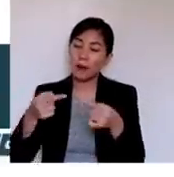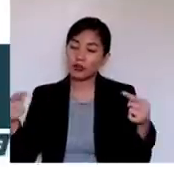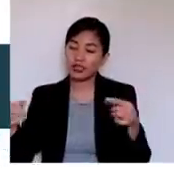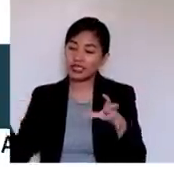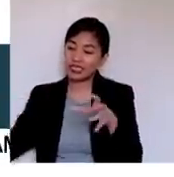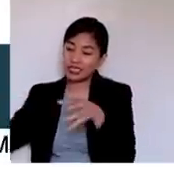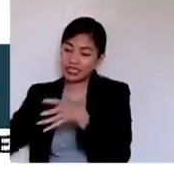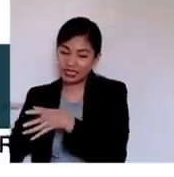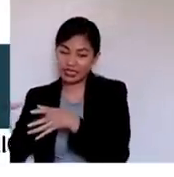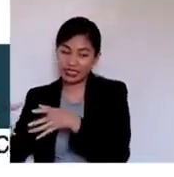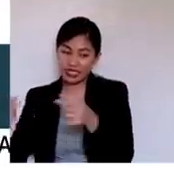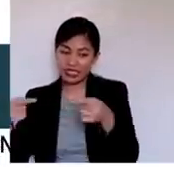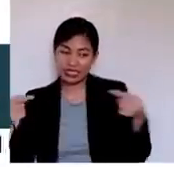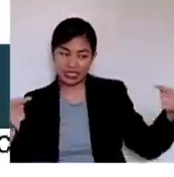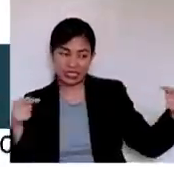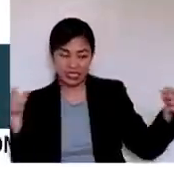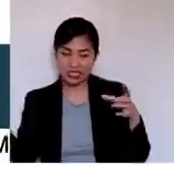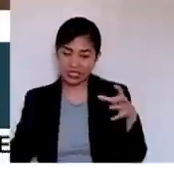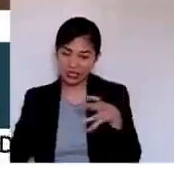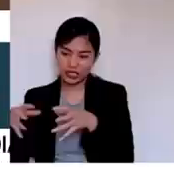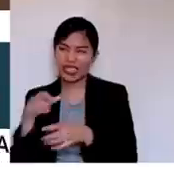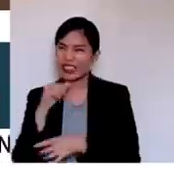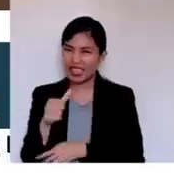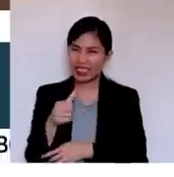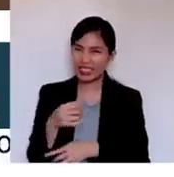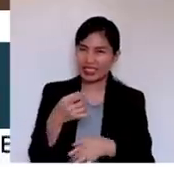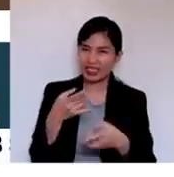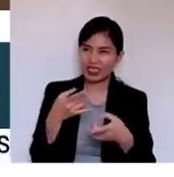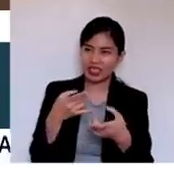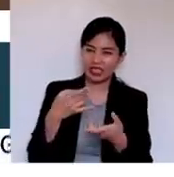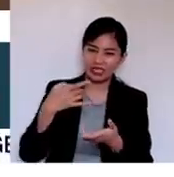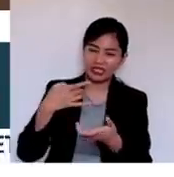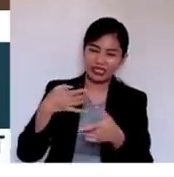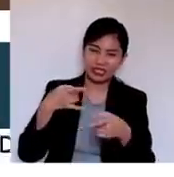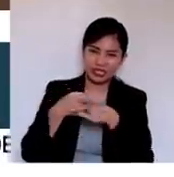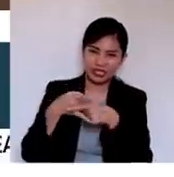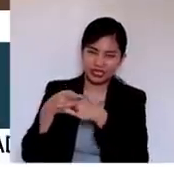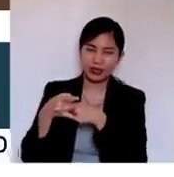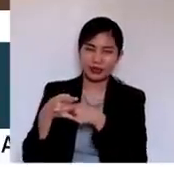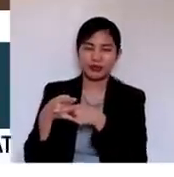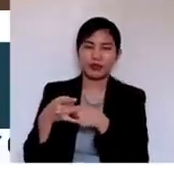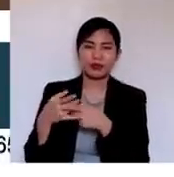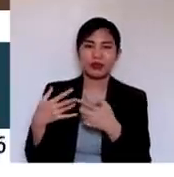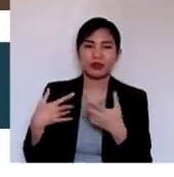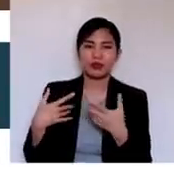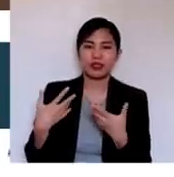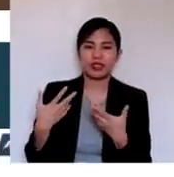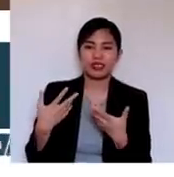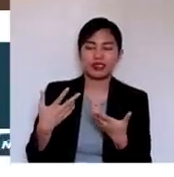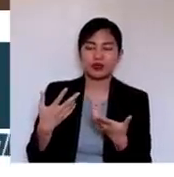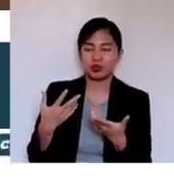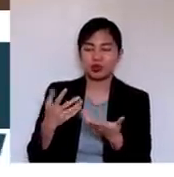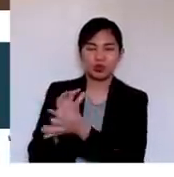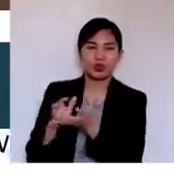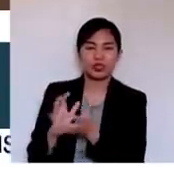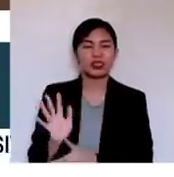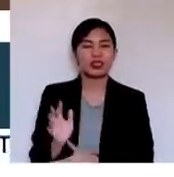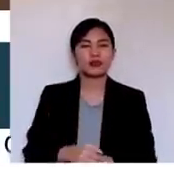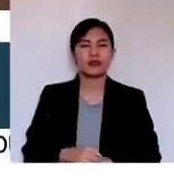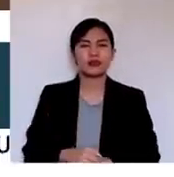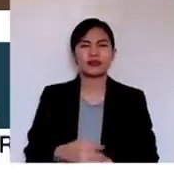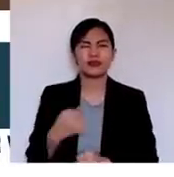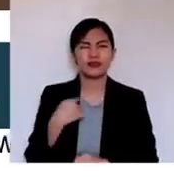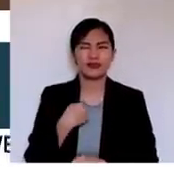opponent, not necessarily splitting up the tandems and having a mixed match. But again, last time I guessed